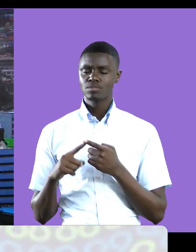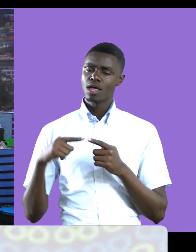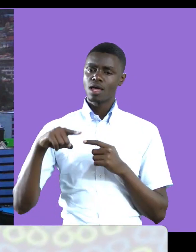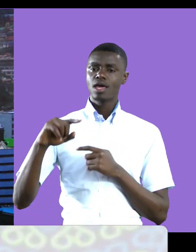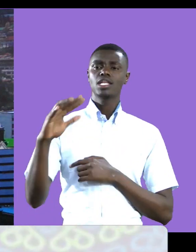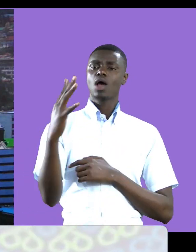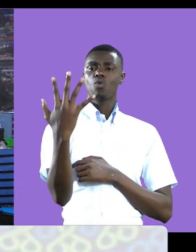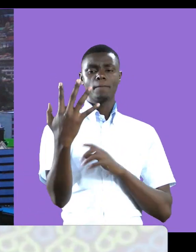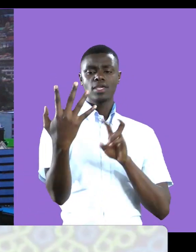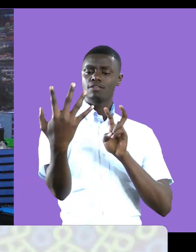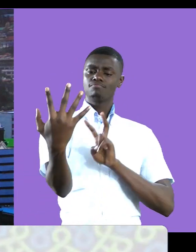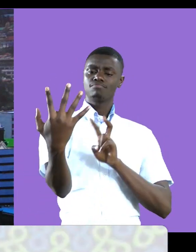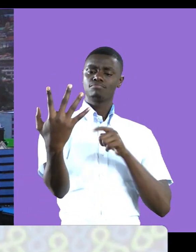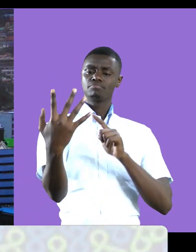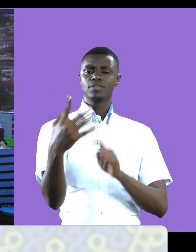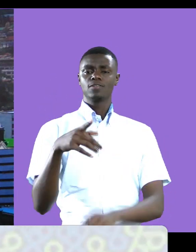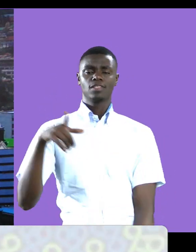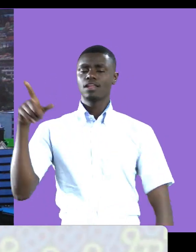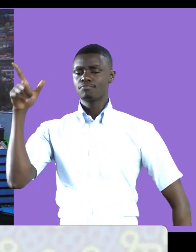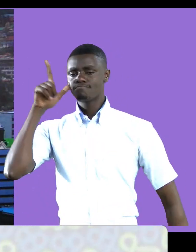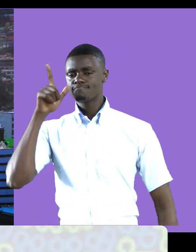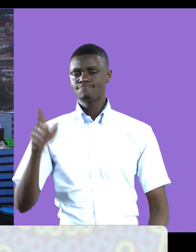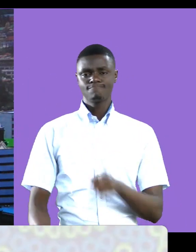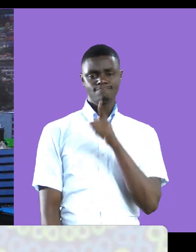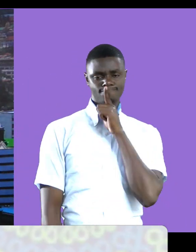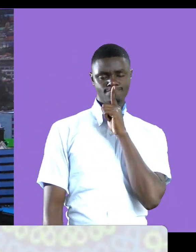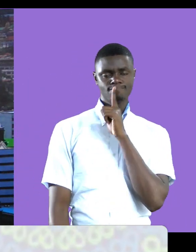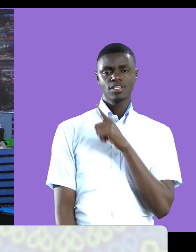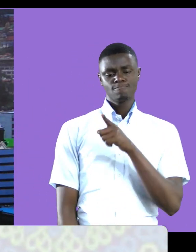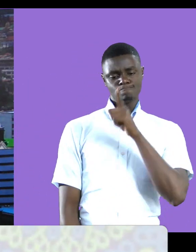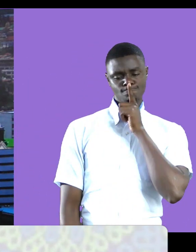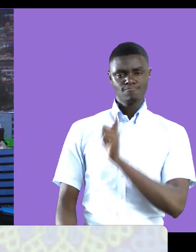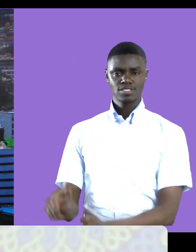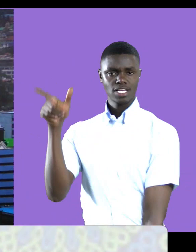S. Silent and listen. Silent and listen.